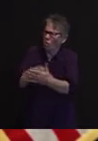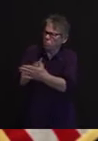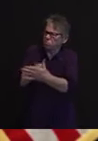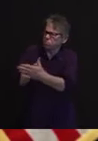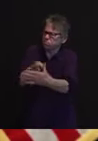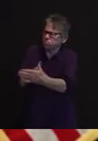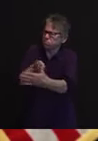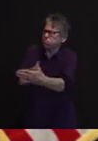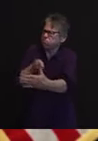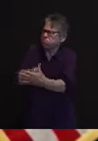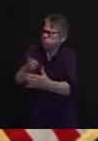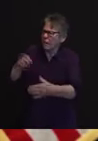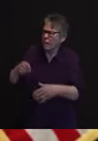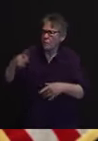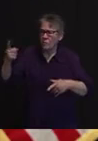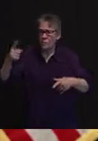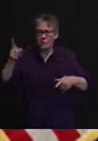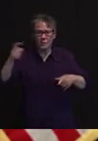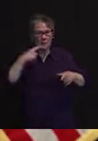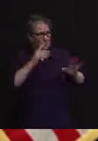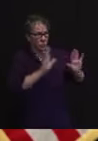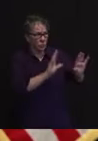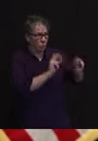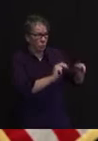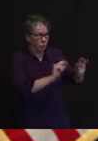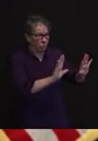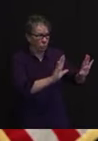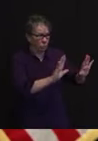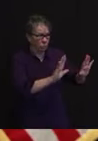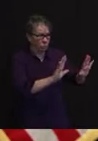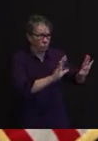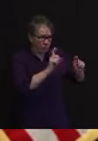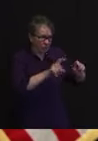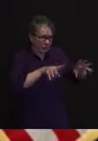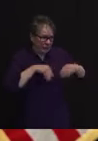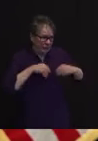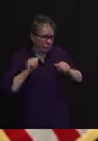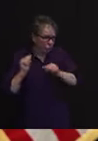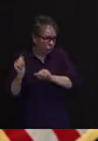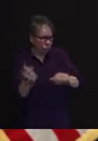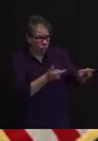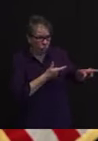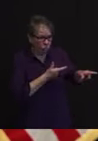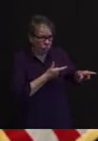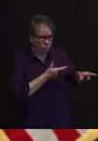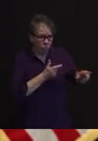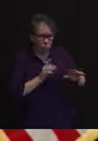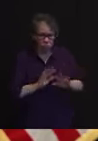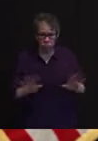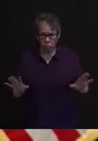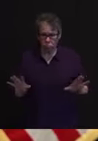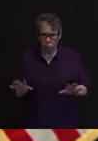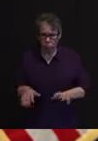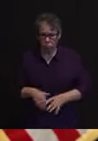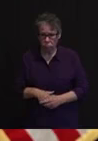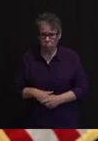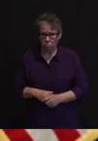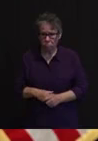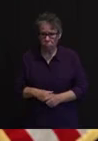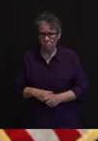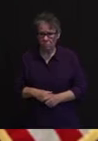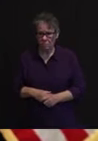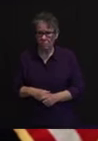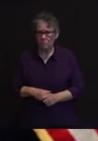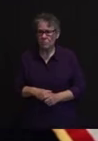Over a month now, 5 weeks plus into this, does that tell us anything? Again, assuming that